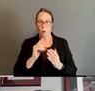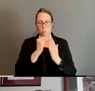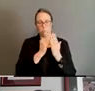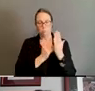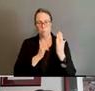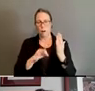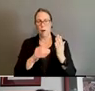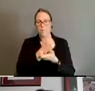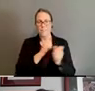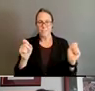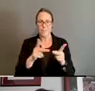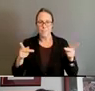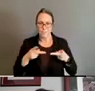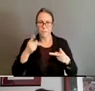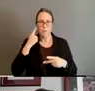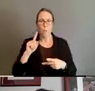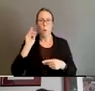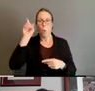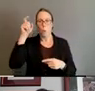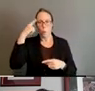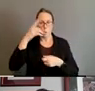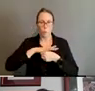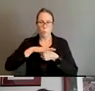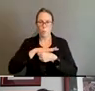government shelters.